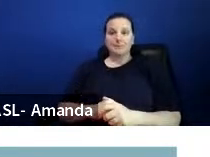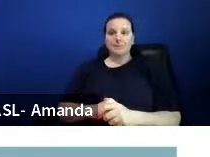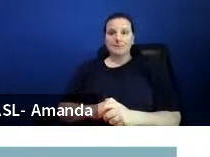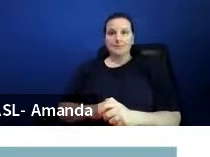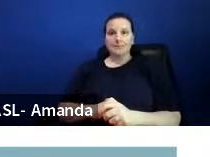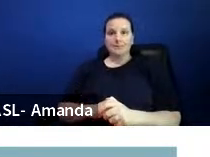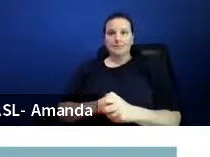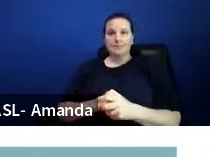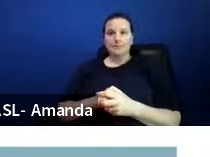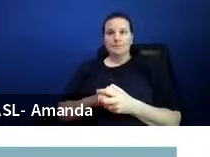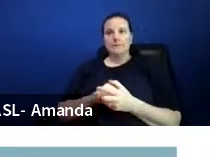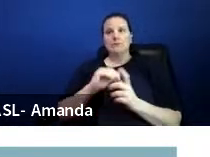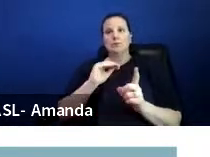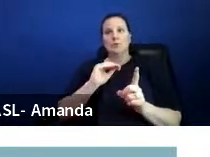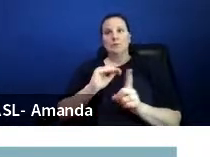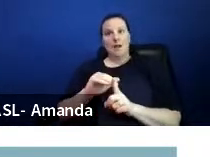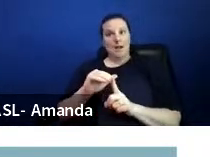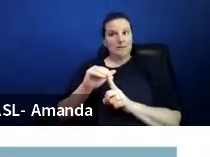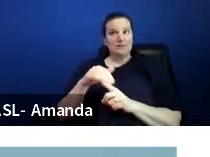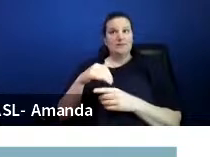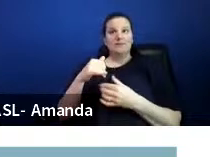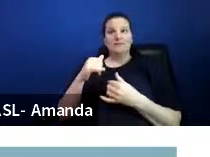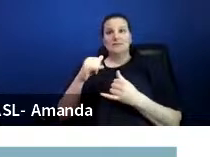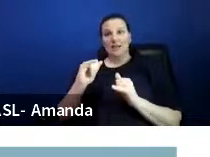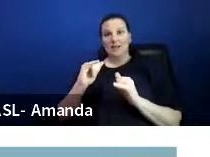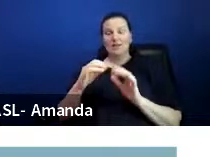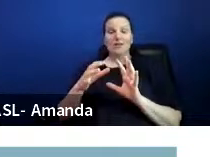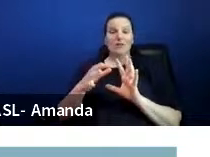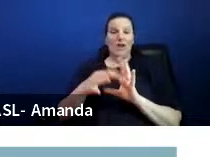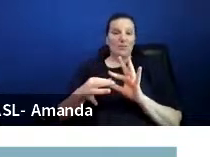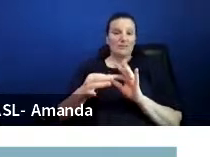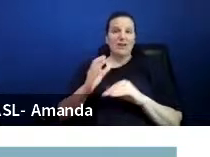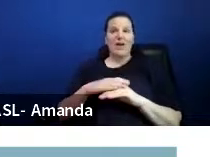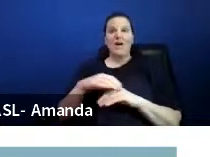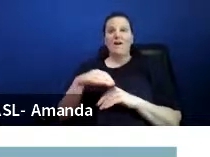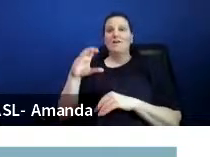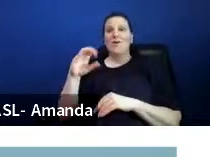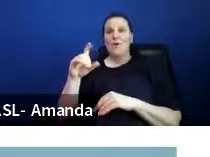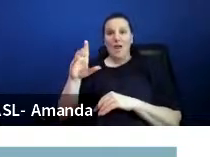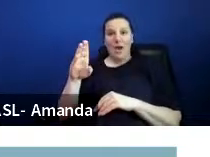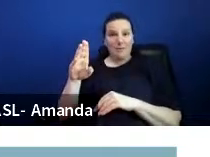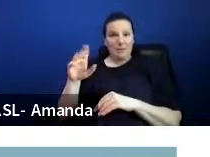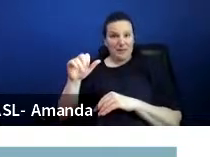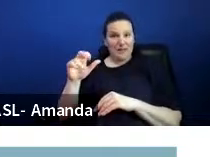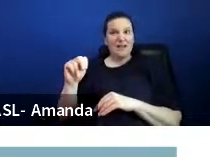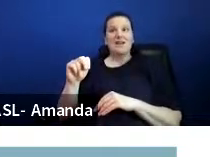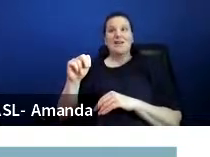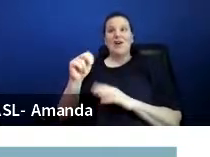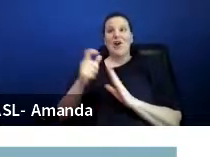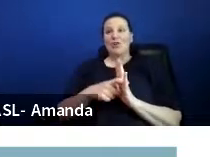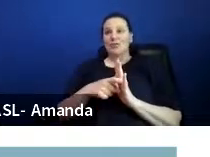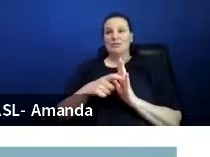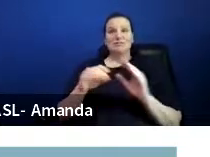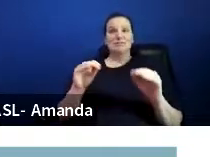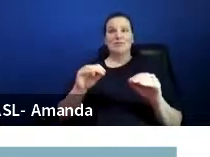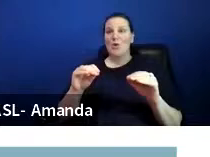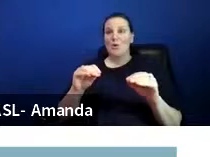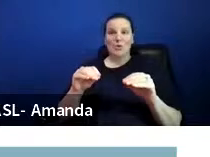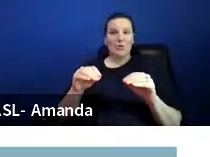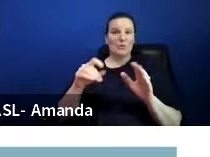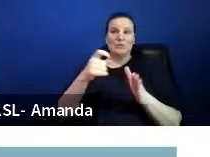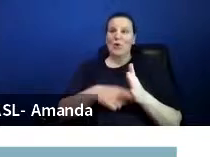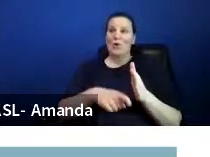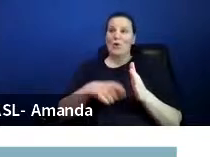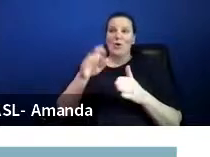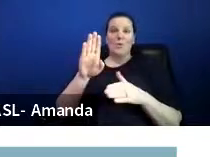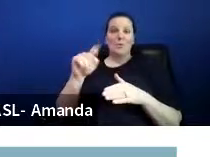And this is just a reminder, we still get these comments on Columbian articles and everywhere. There will not be a toll booth. Once